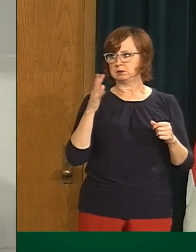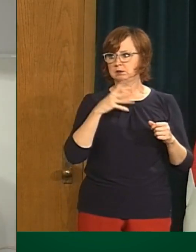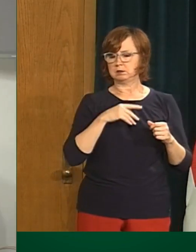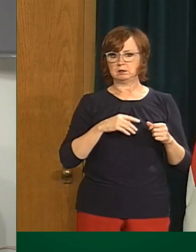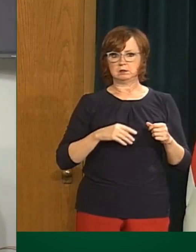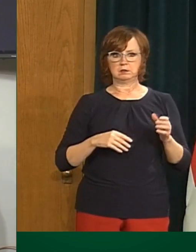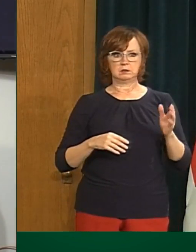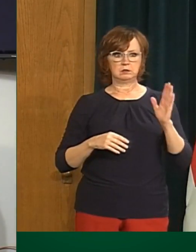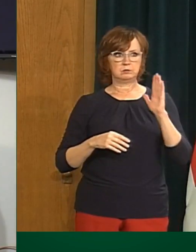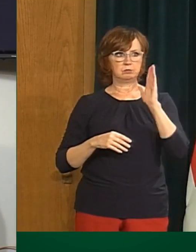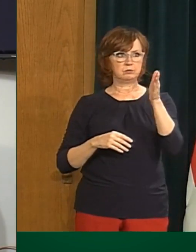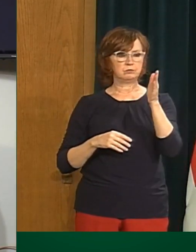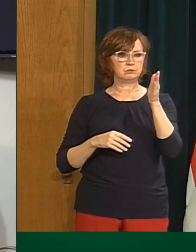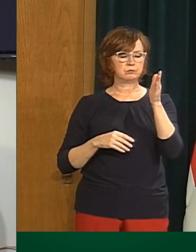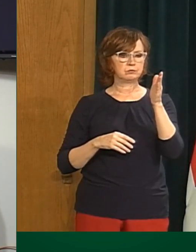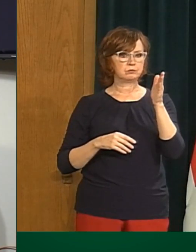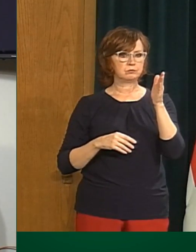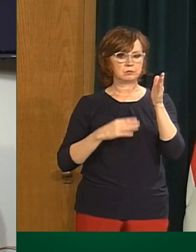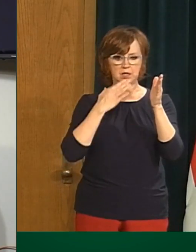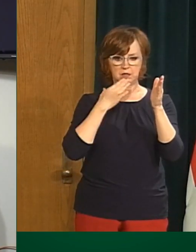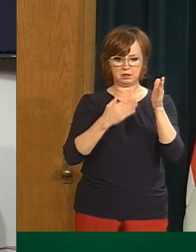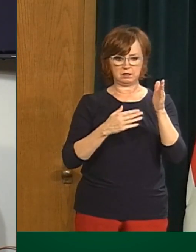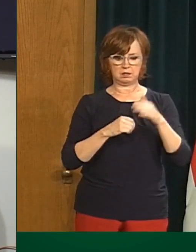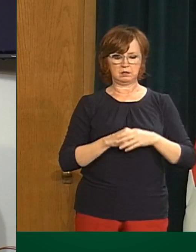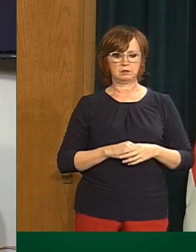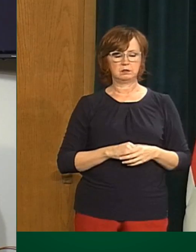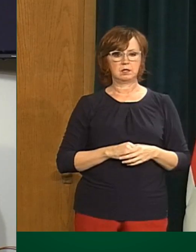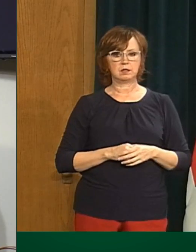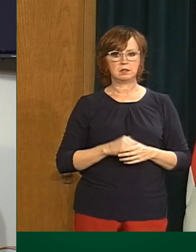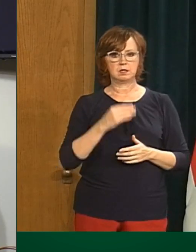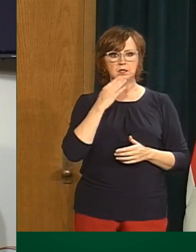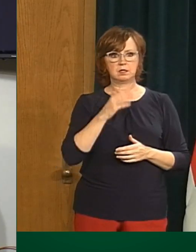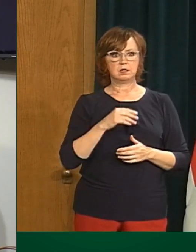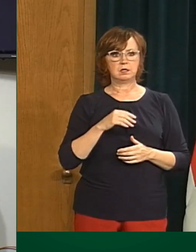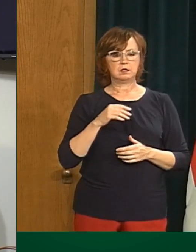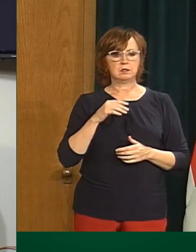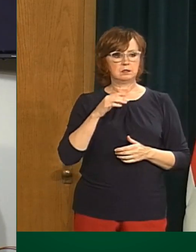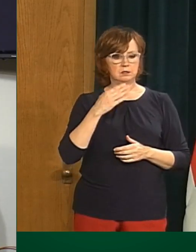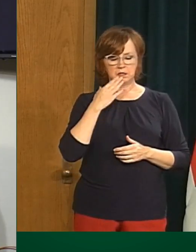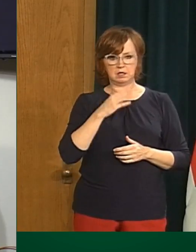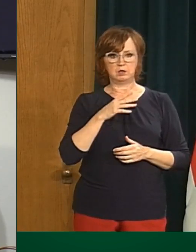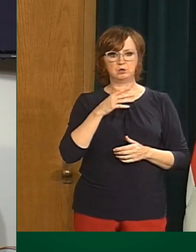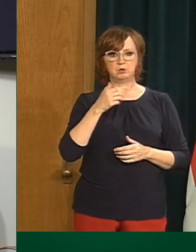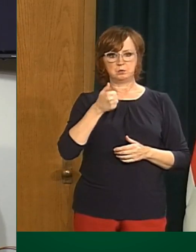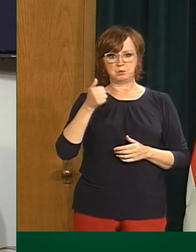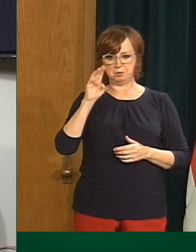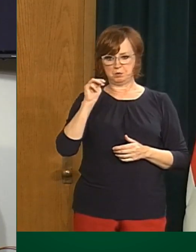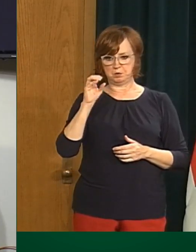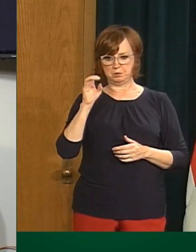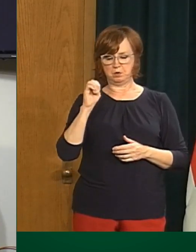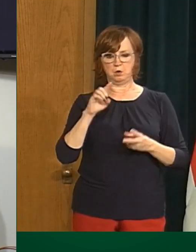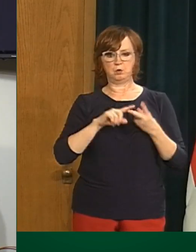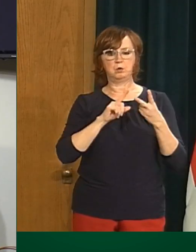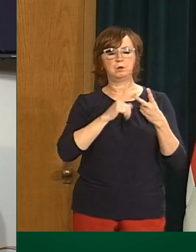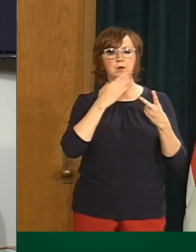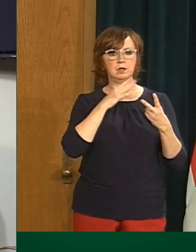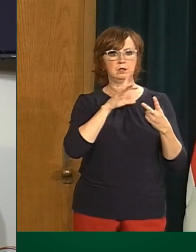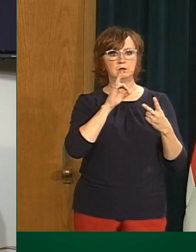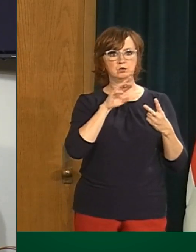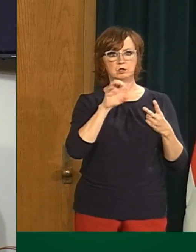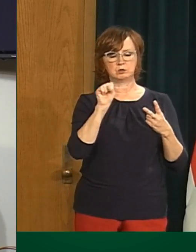Yeah, so thank you, Premier Moe and Dr. Shahab. So yes,